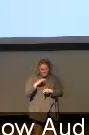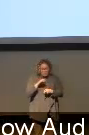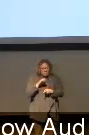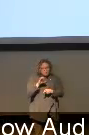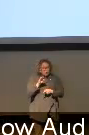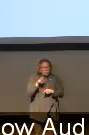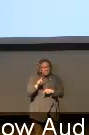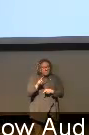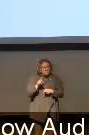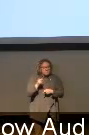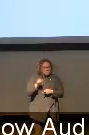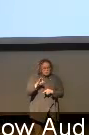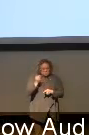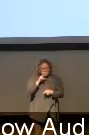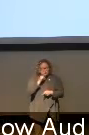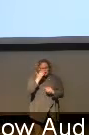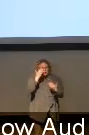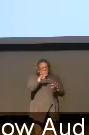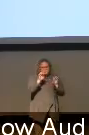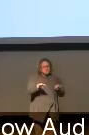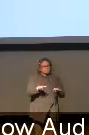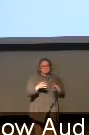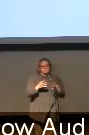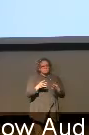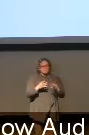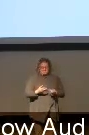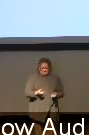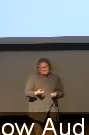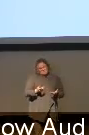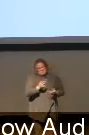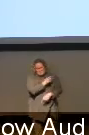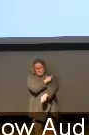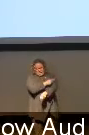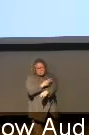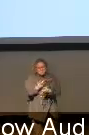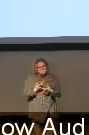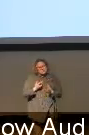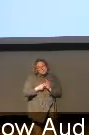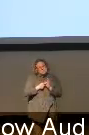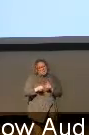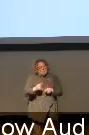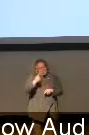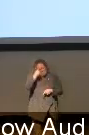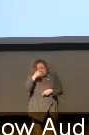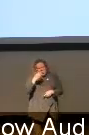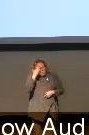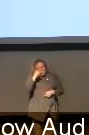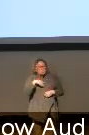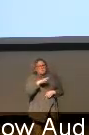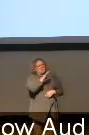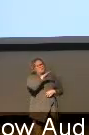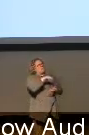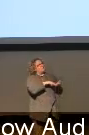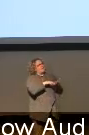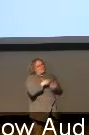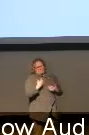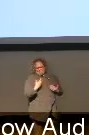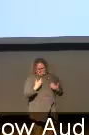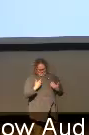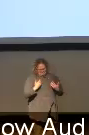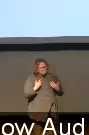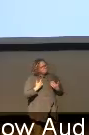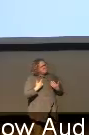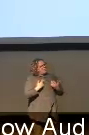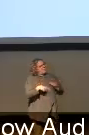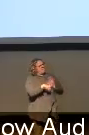disease. Patients often thought they knew, however. I remember one man who said, "Hey doc, I don't really have this virus. This is just